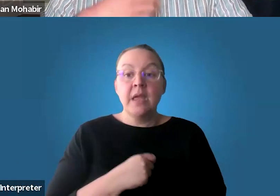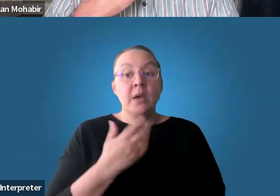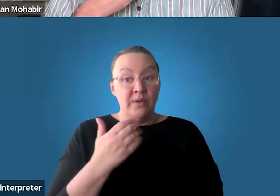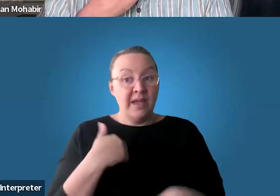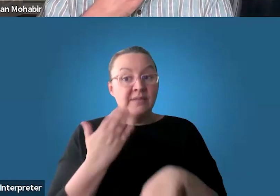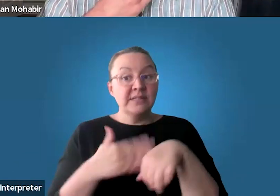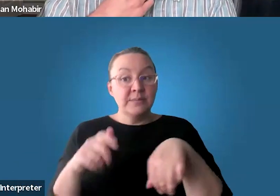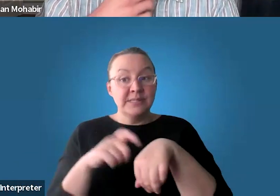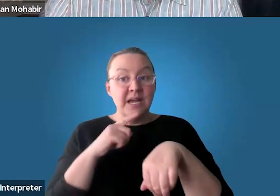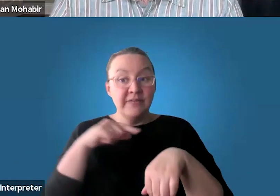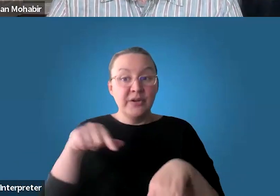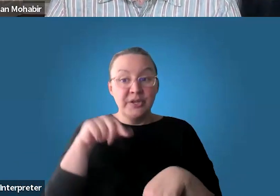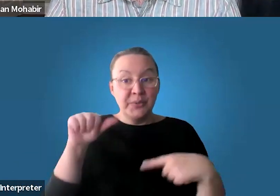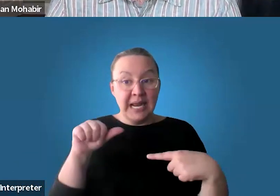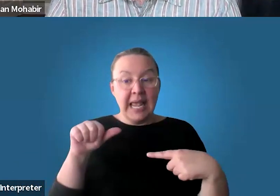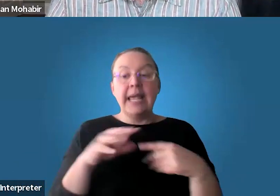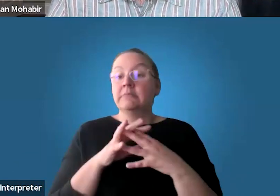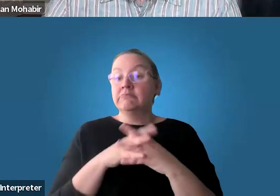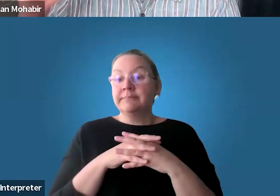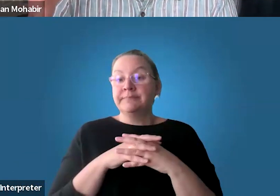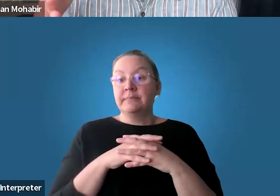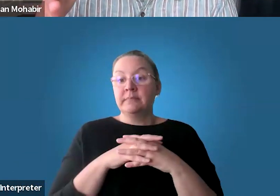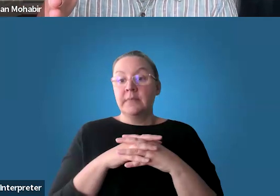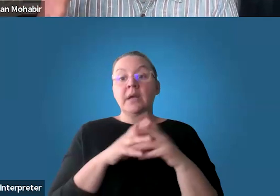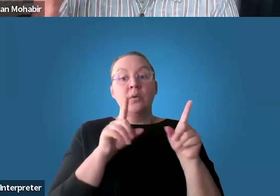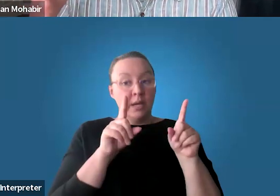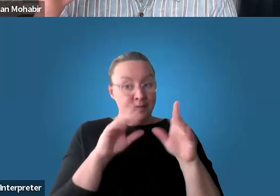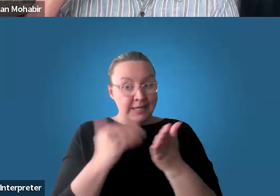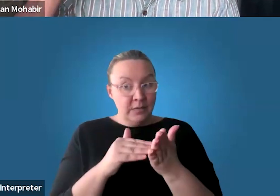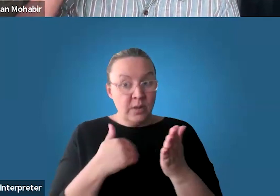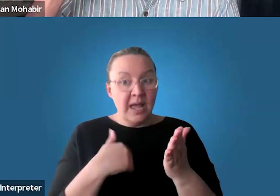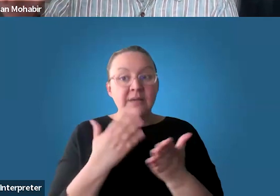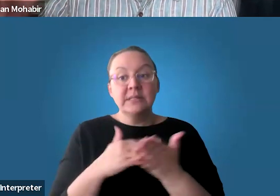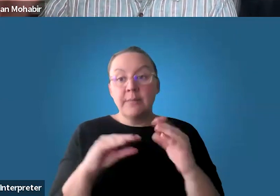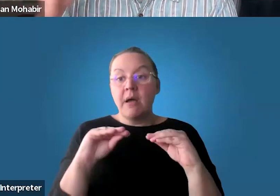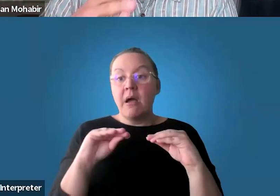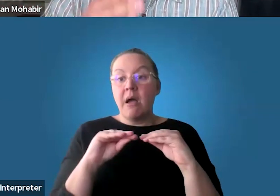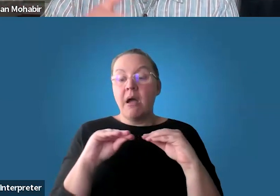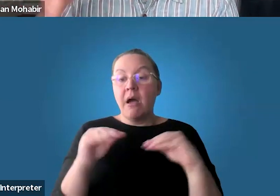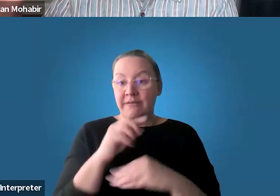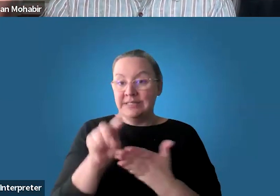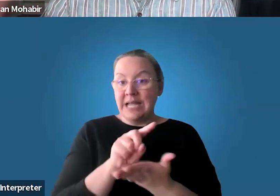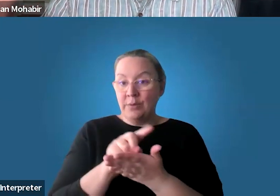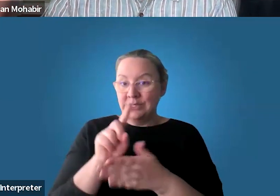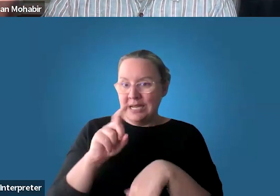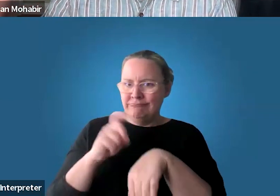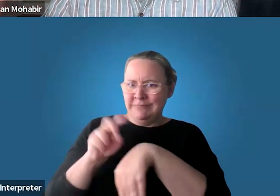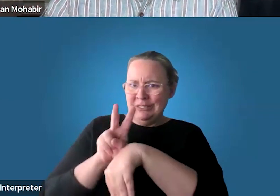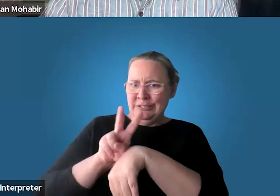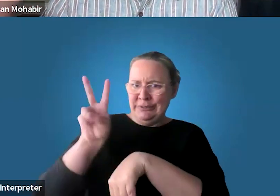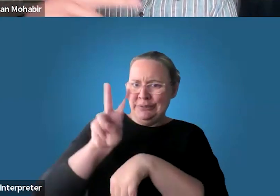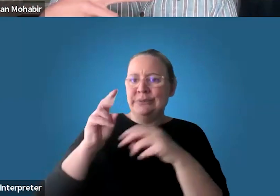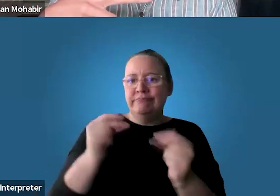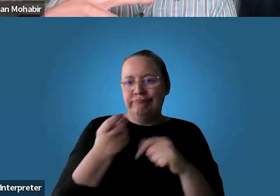some time left over for Q&A. We will also have office hours. So at the top of the hour at 2 o'clock, we'll switch over to a new Zoom